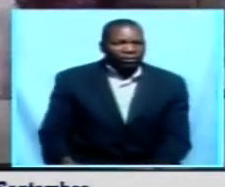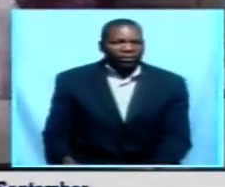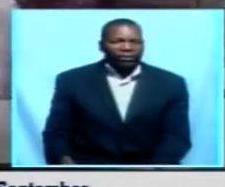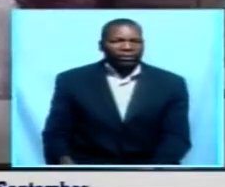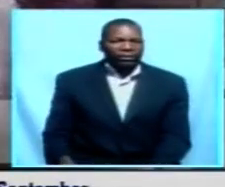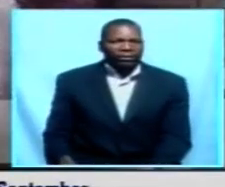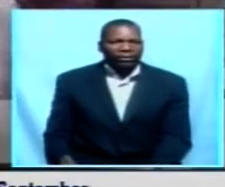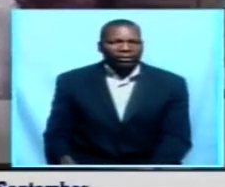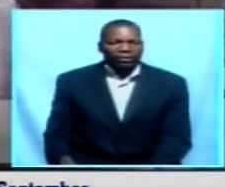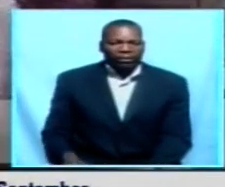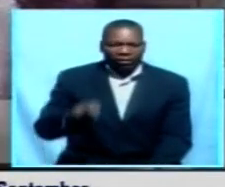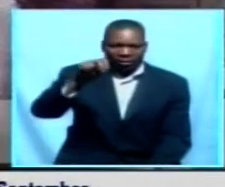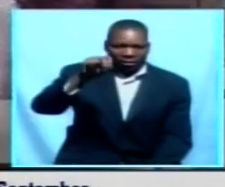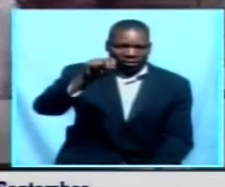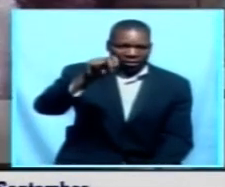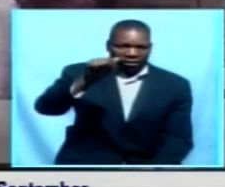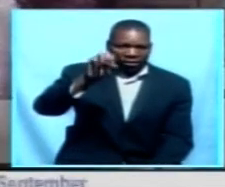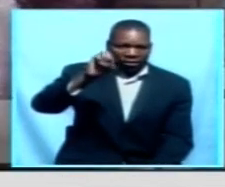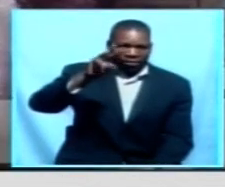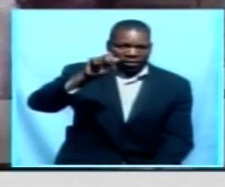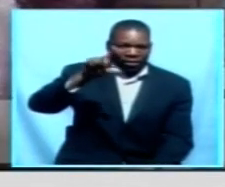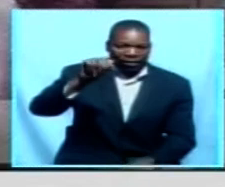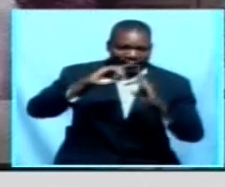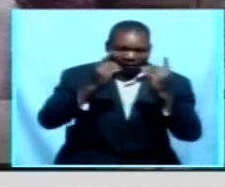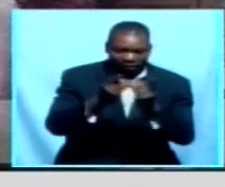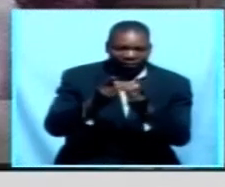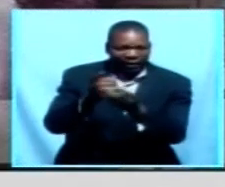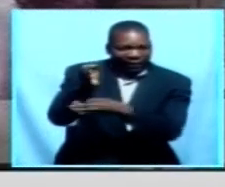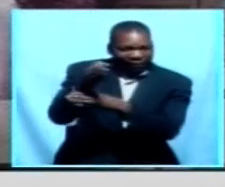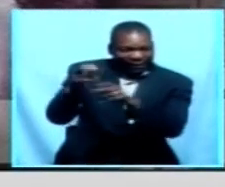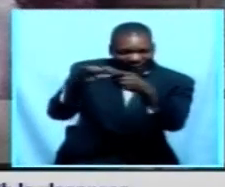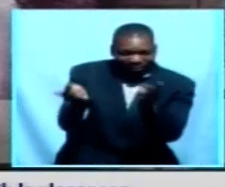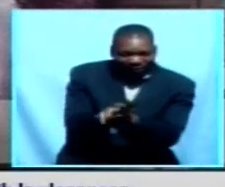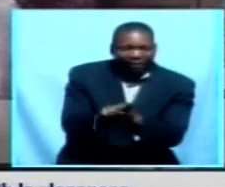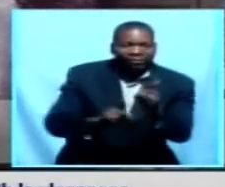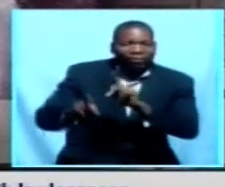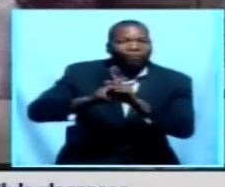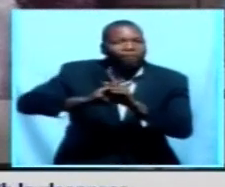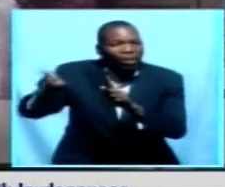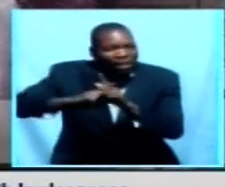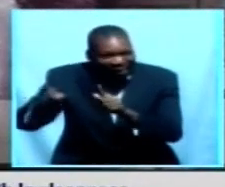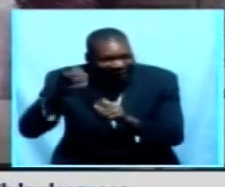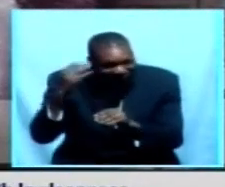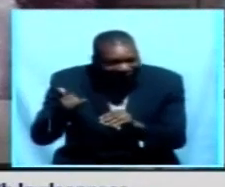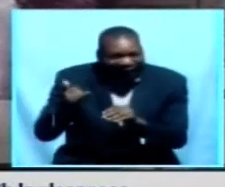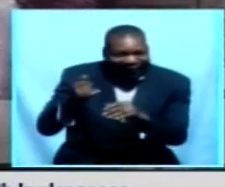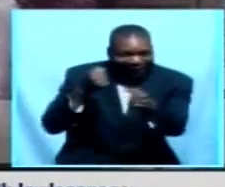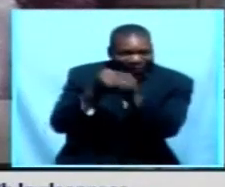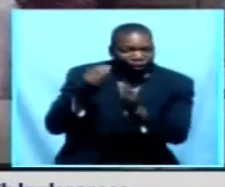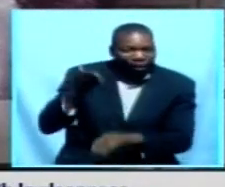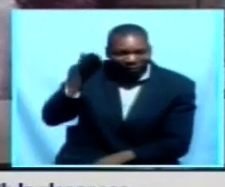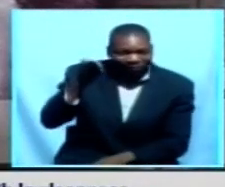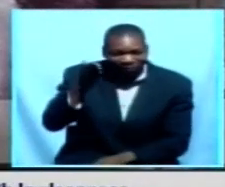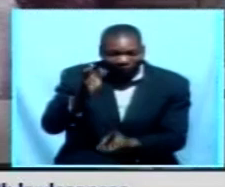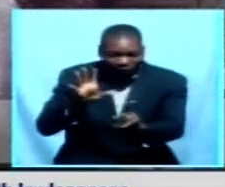Chikwato fishing camp in Namwala district has been deserted after its inhabitants were attacked by UPND cadres